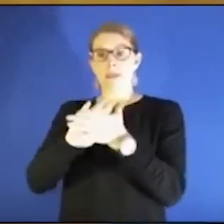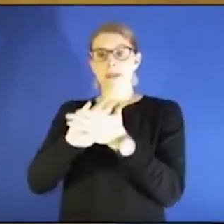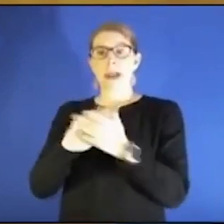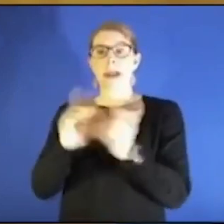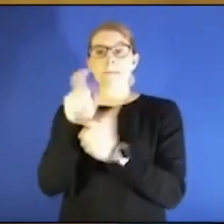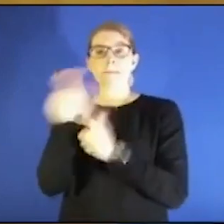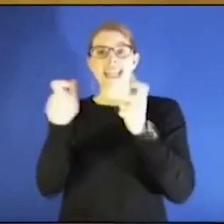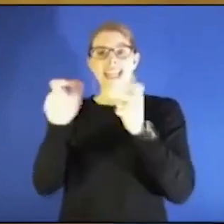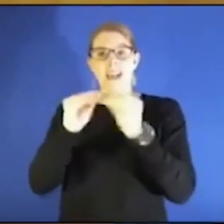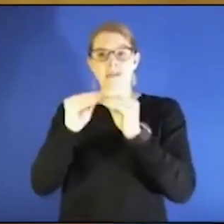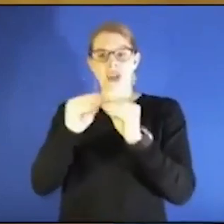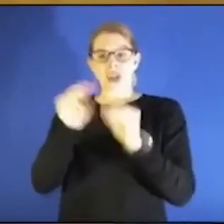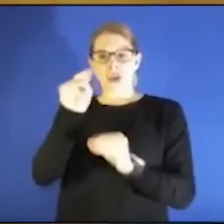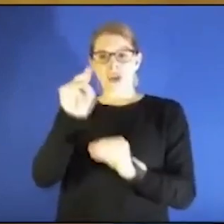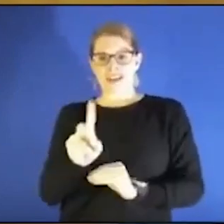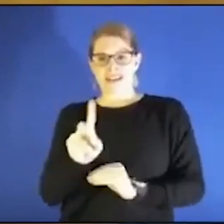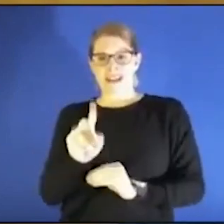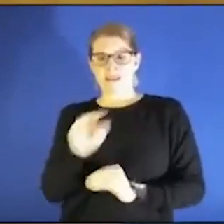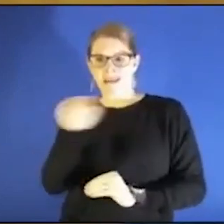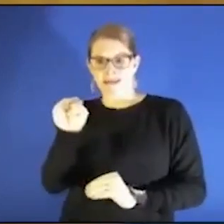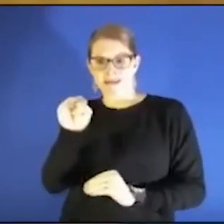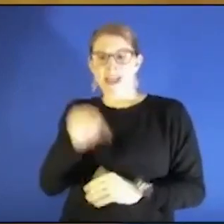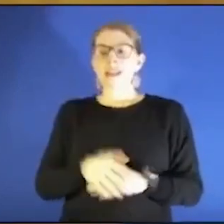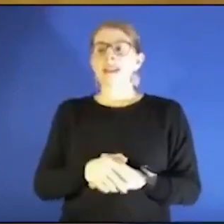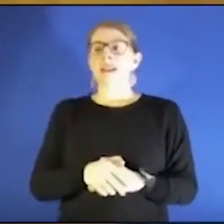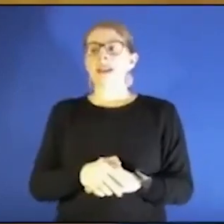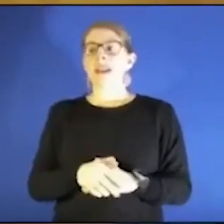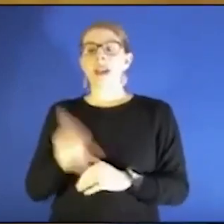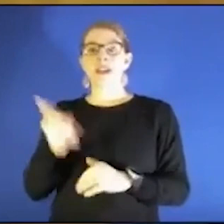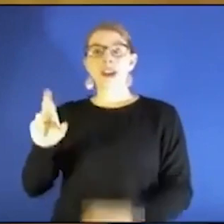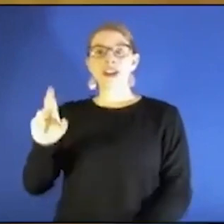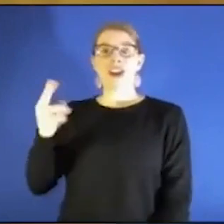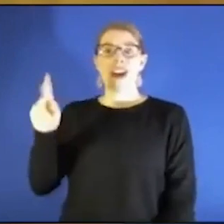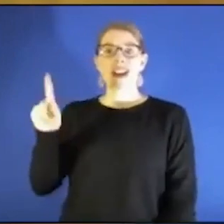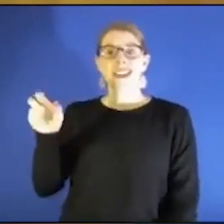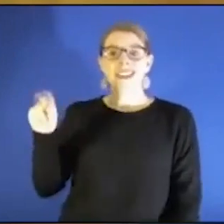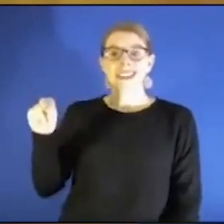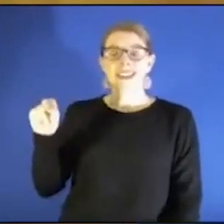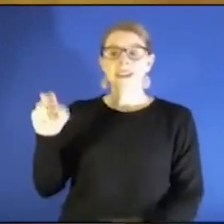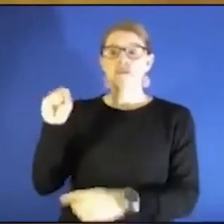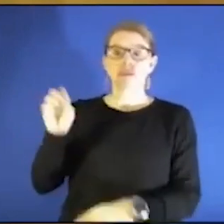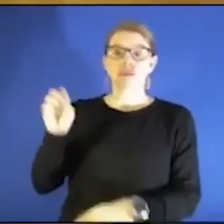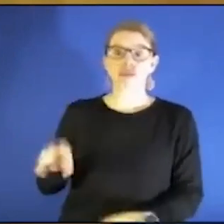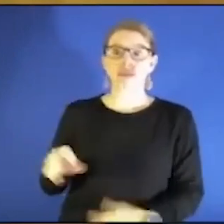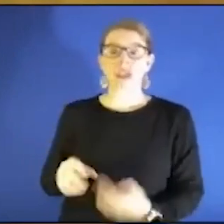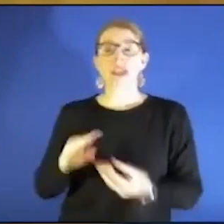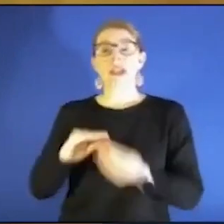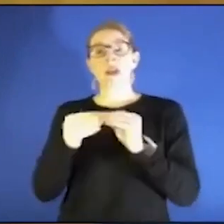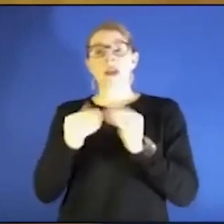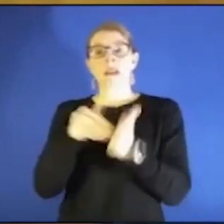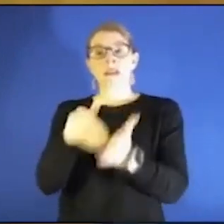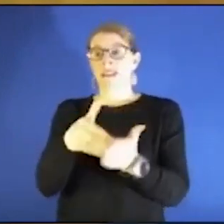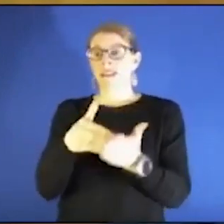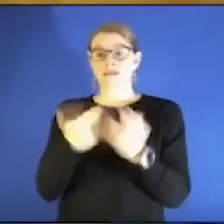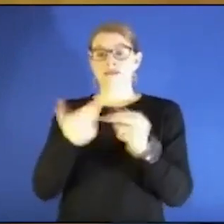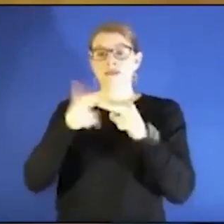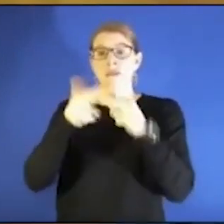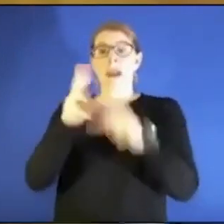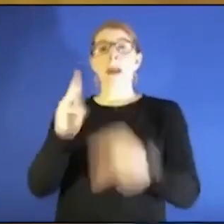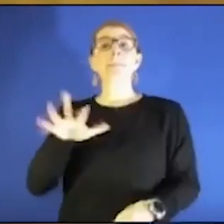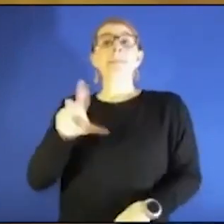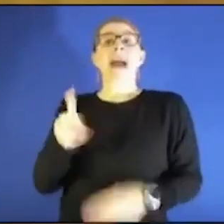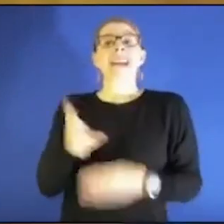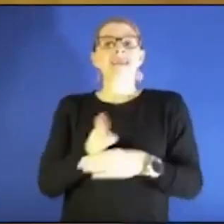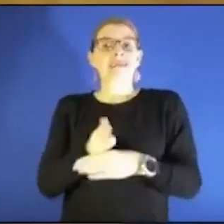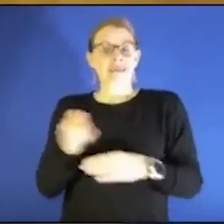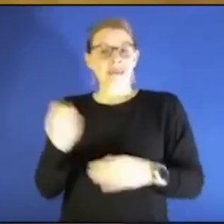in the hospital, like Dr. Hawkinson talks to us about all the time. And so even with a mild illness, what's happening here is that people